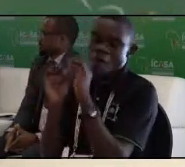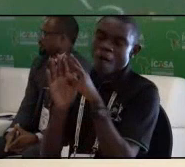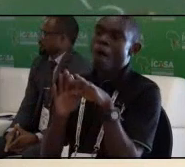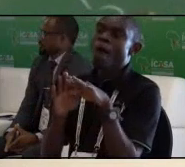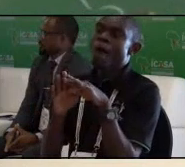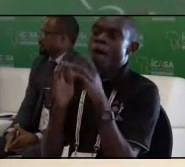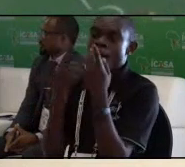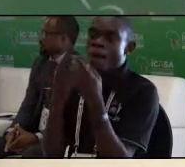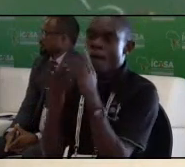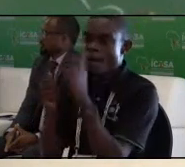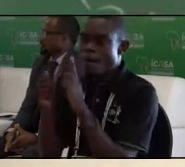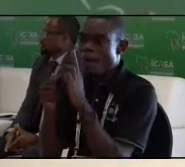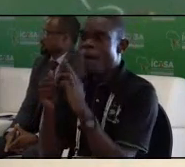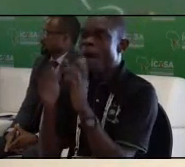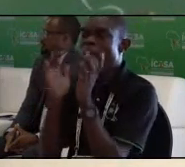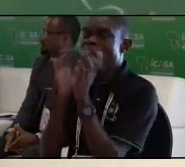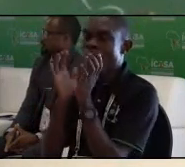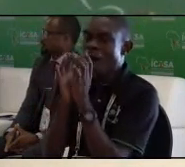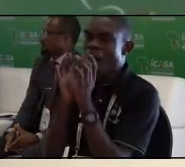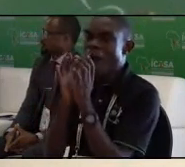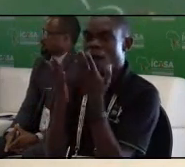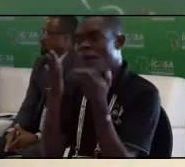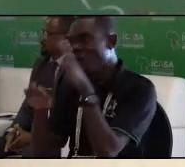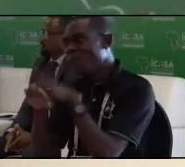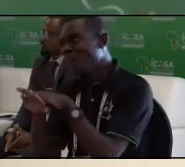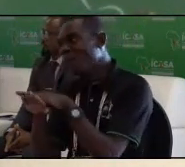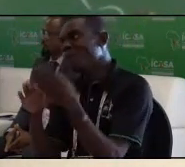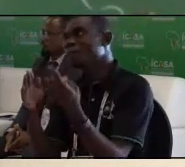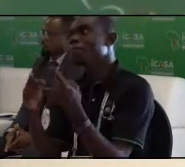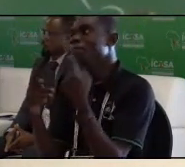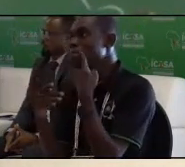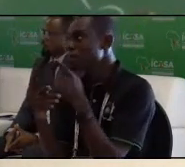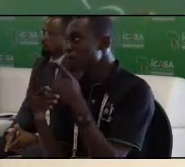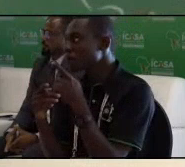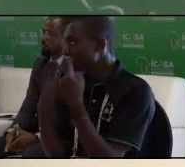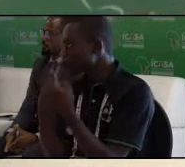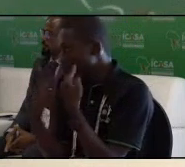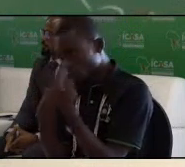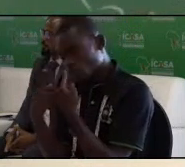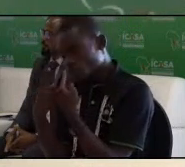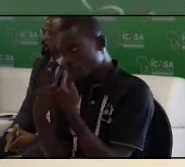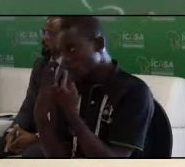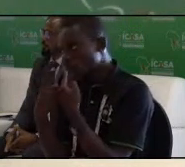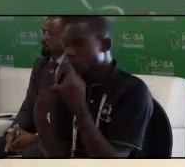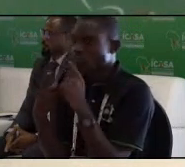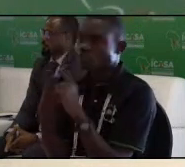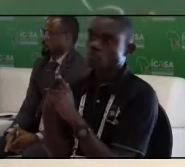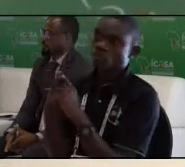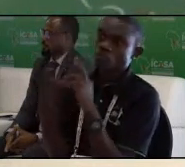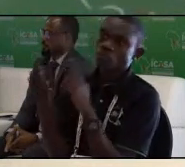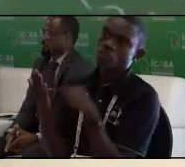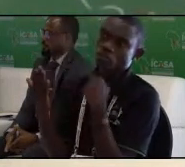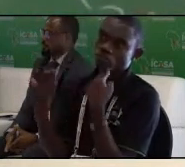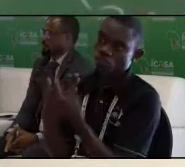who can access online. So we use the influencers to get to them, for them to be able to talk to them, and we got some